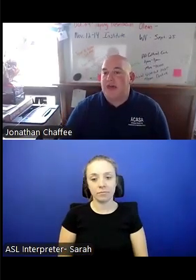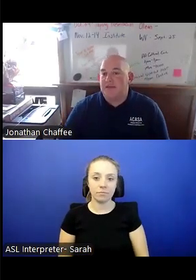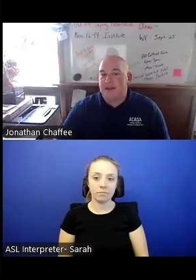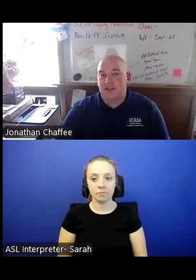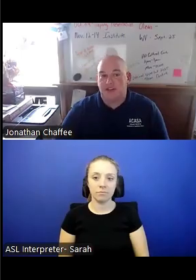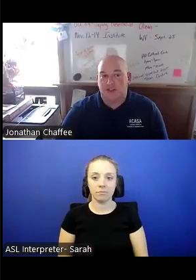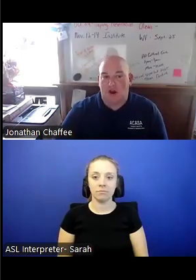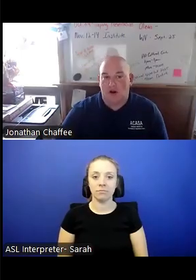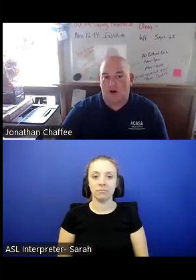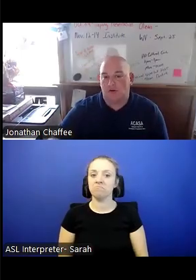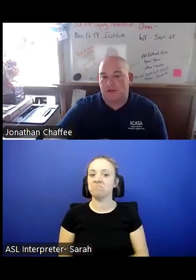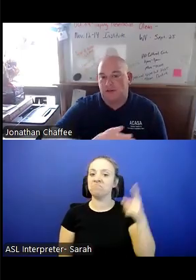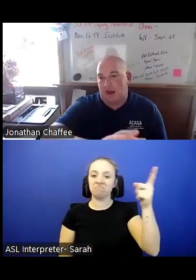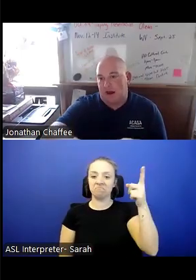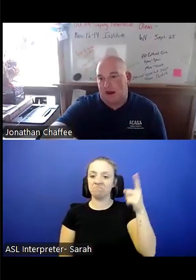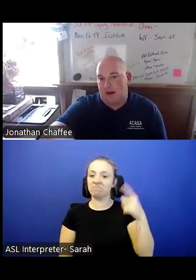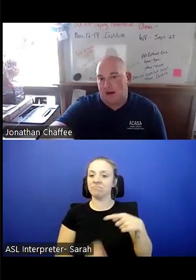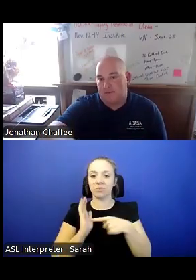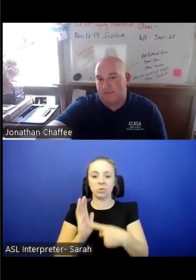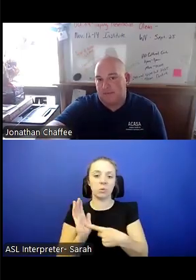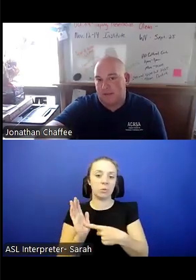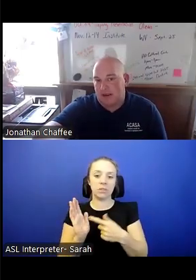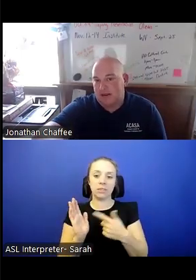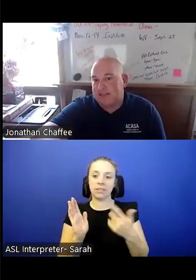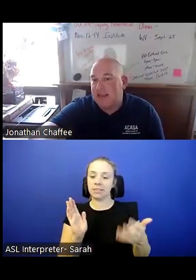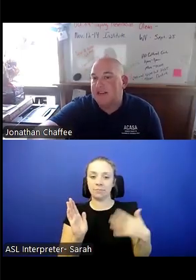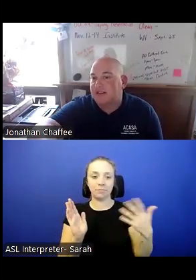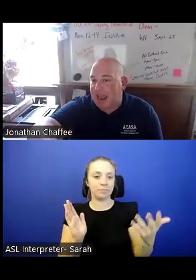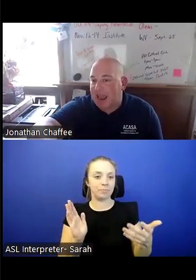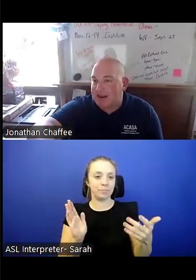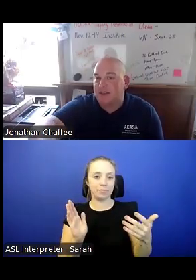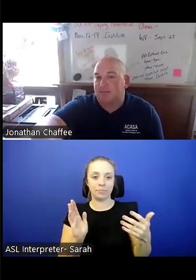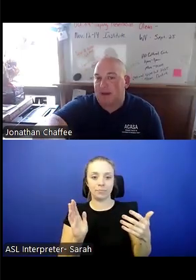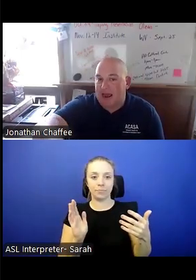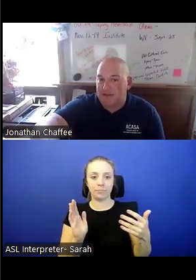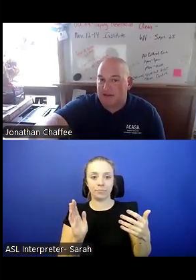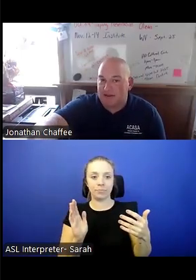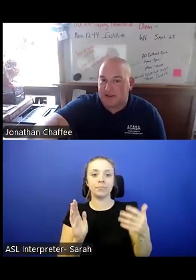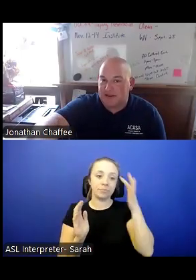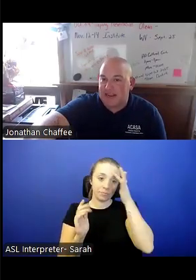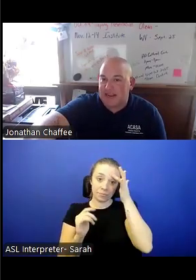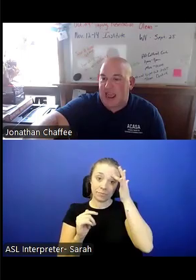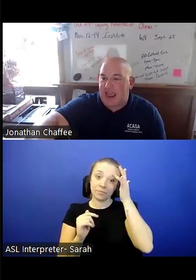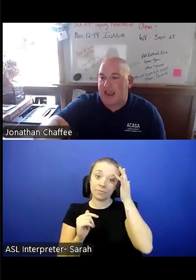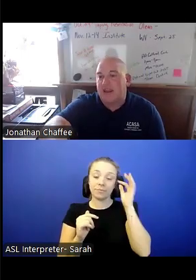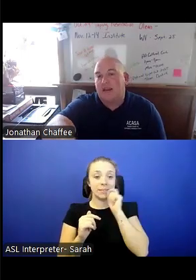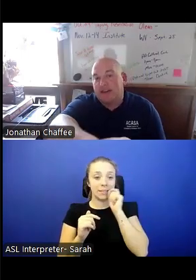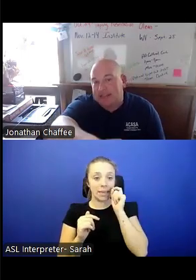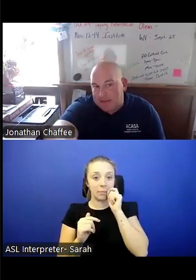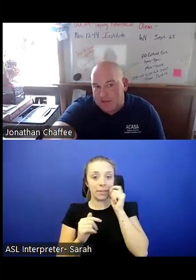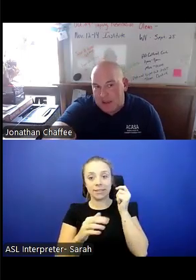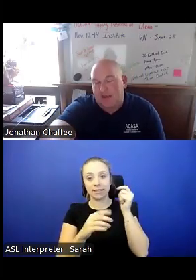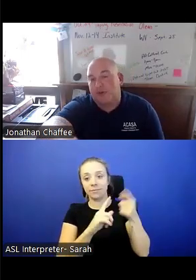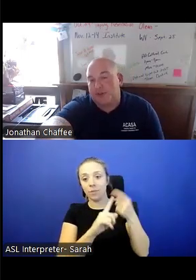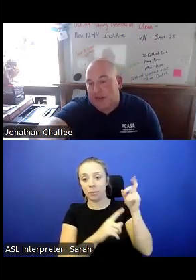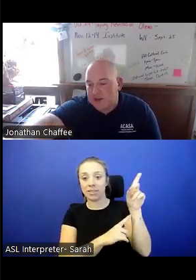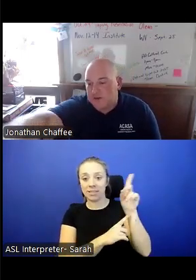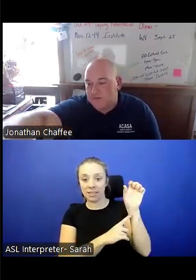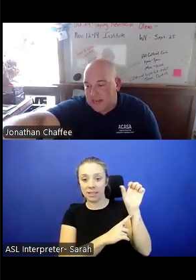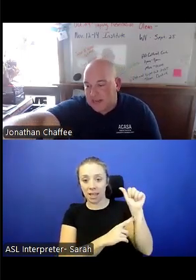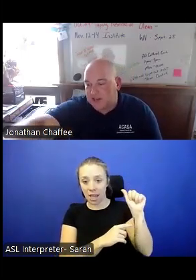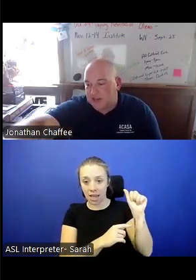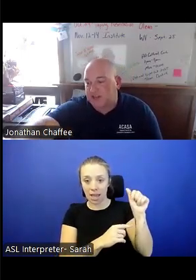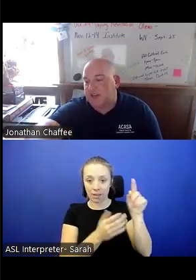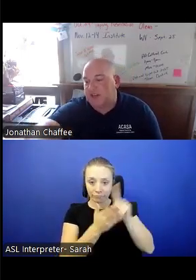So then this just shows seized cannabis by the DEA, same thing, percentage